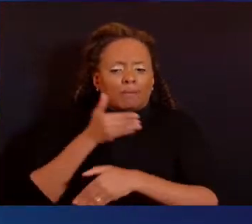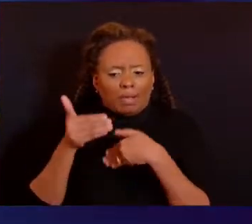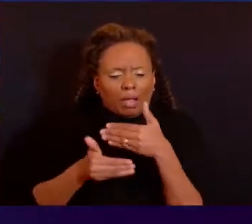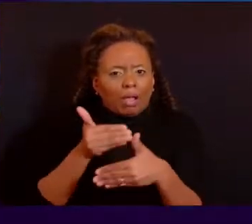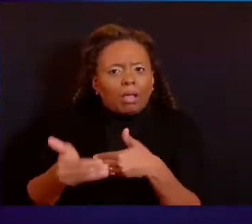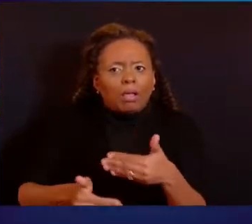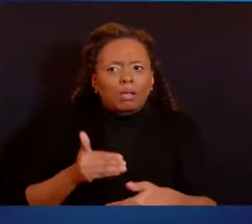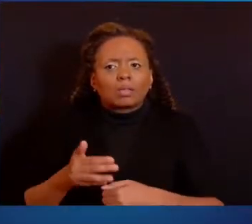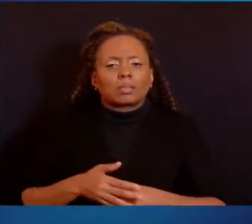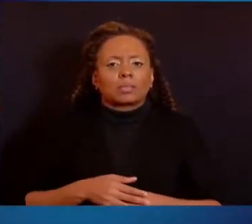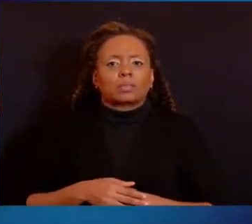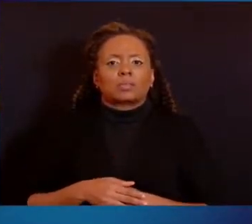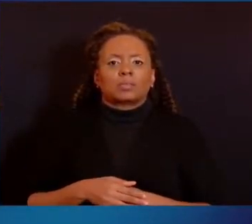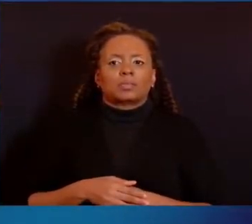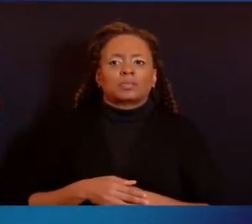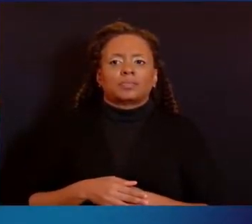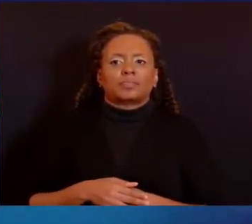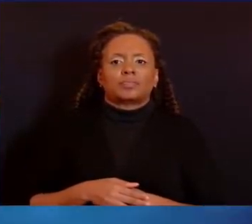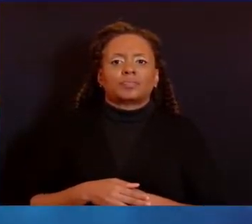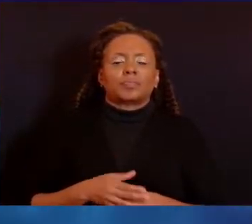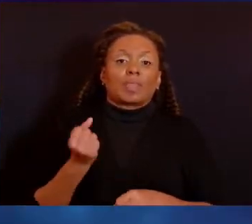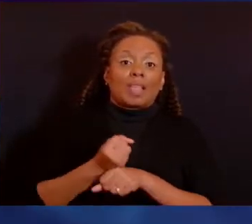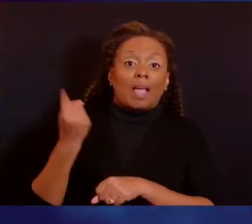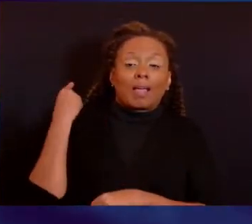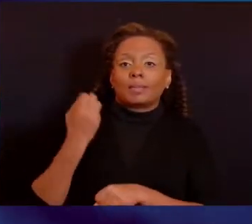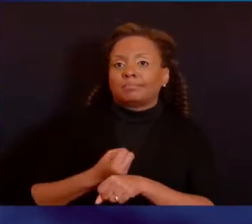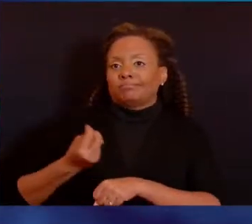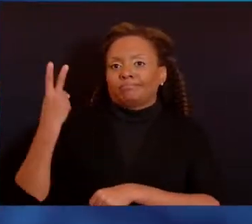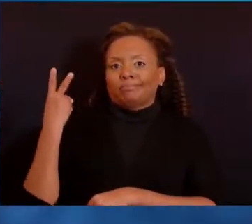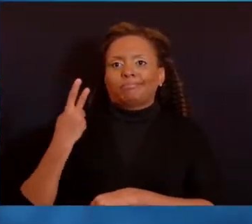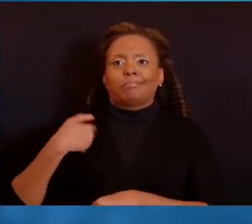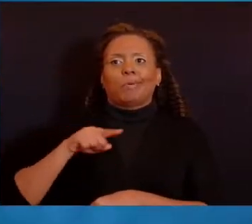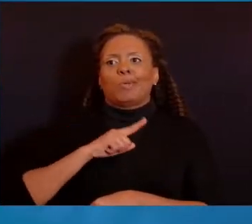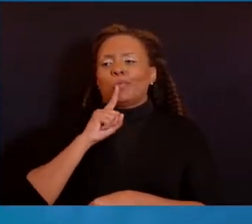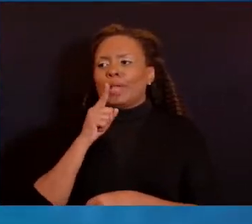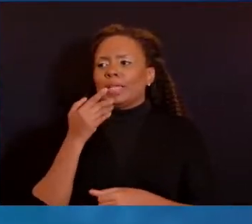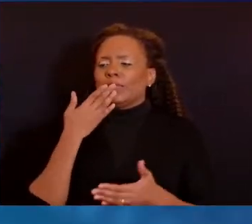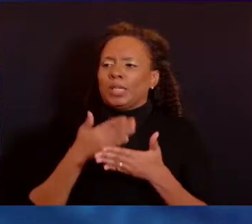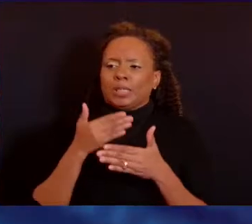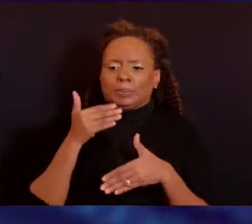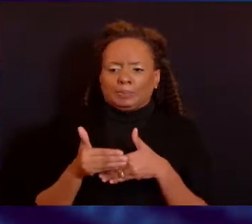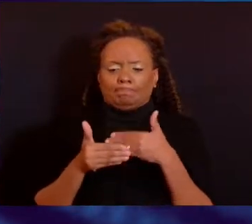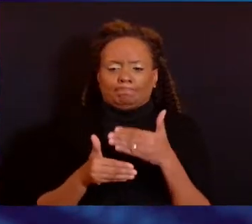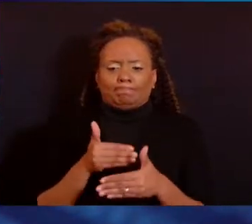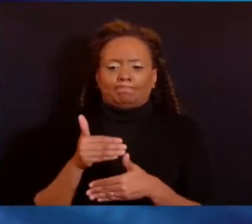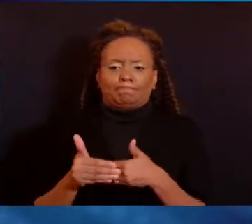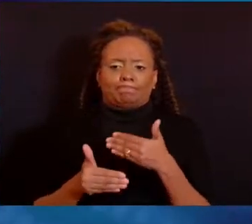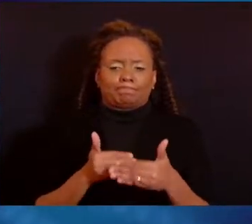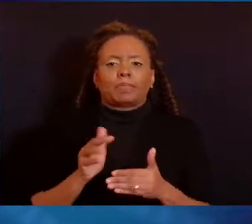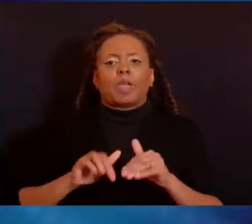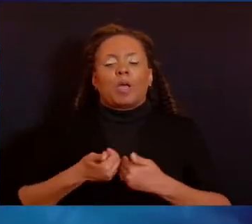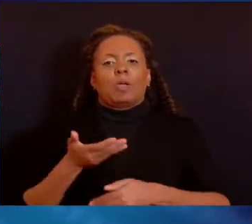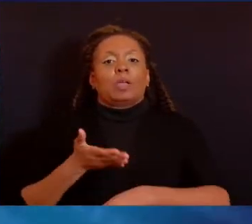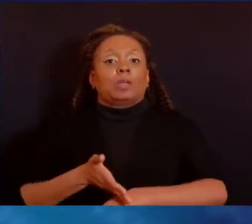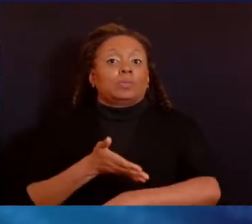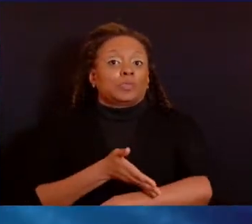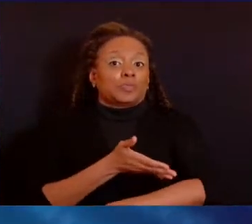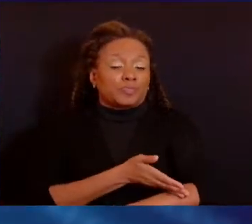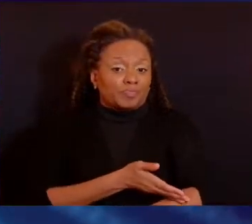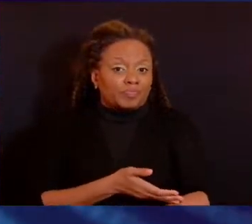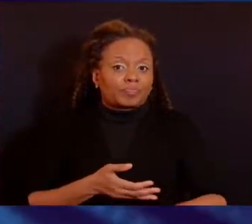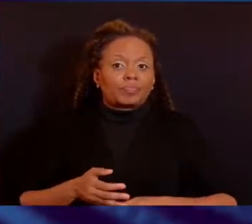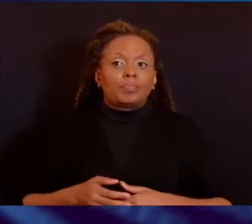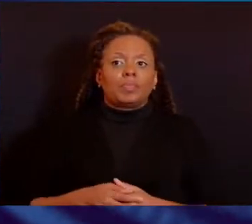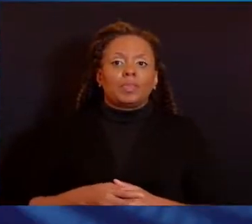like I was saying before, I mean, last year or two, we've made some really significant strides going forward in what we do and improving what we do.